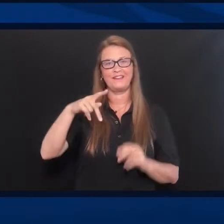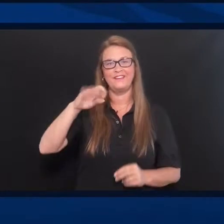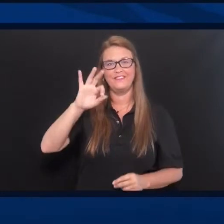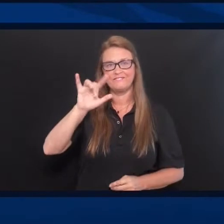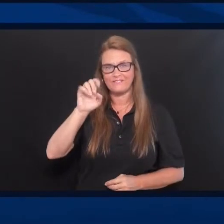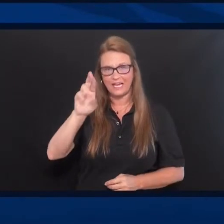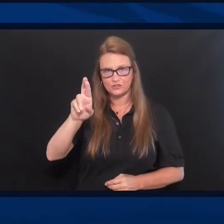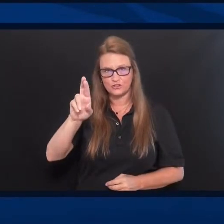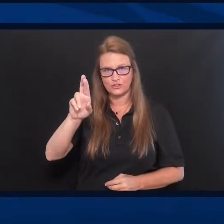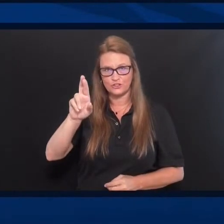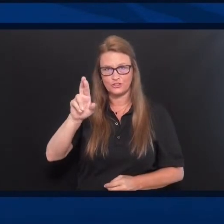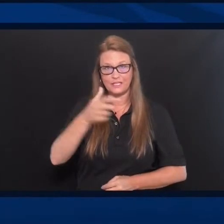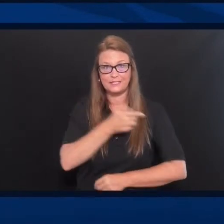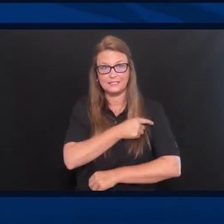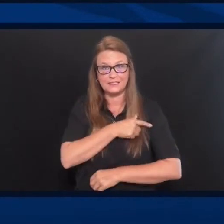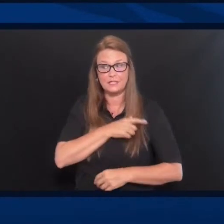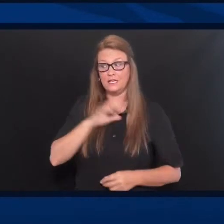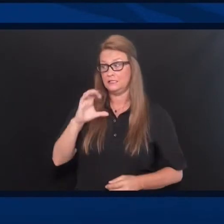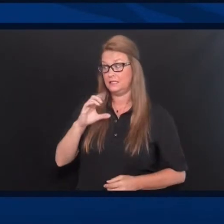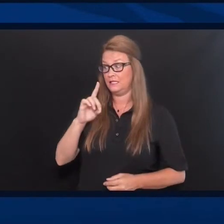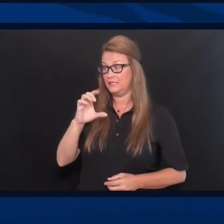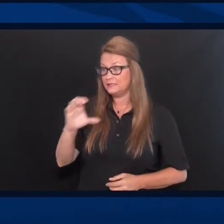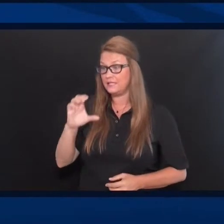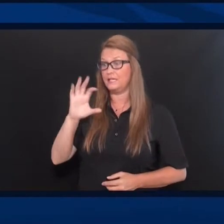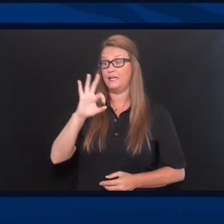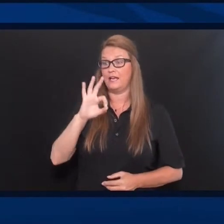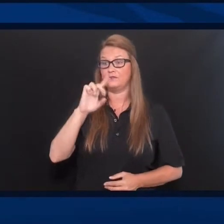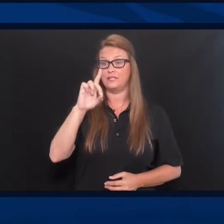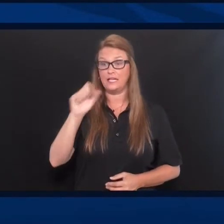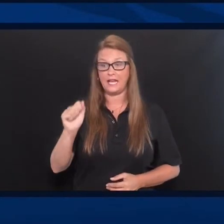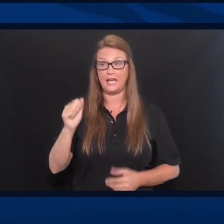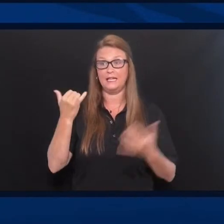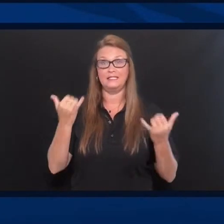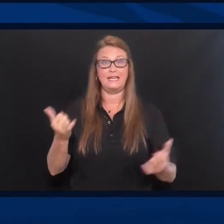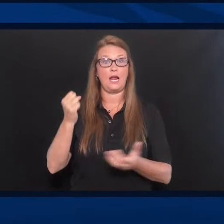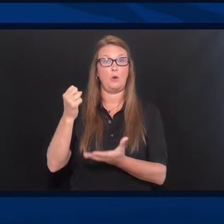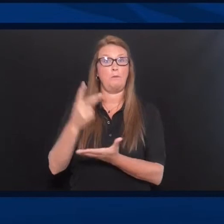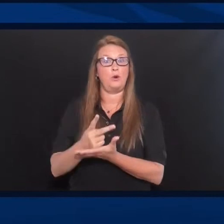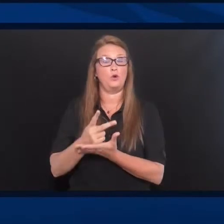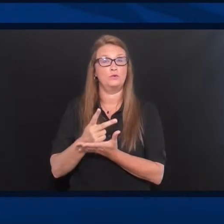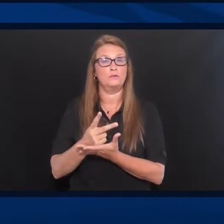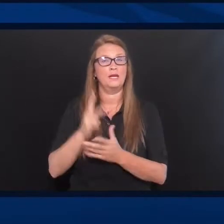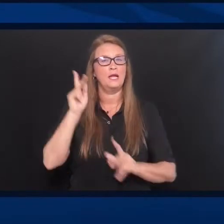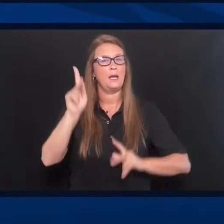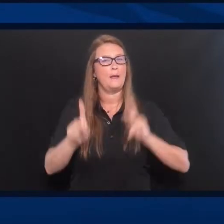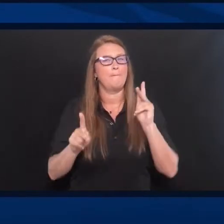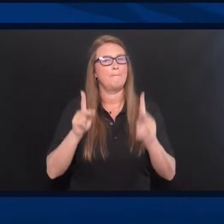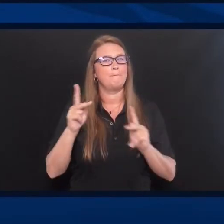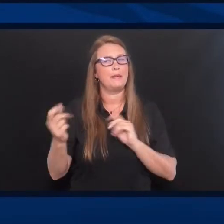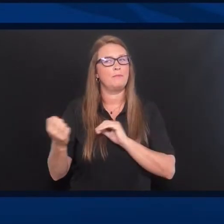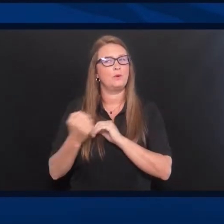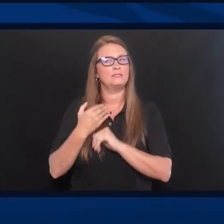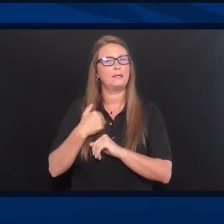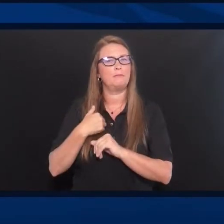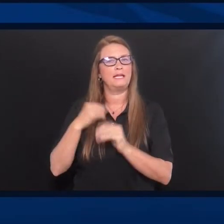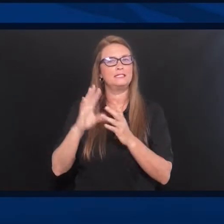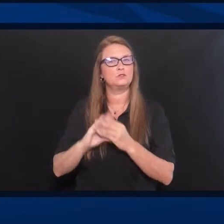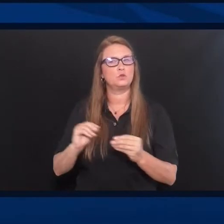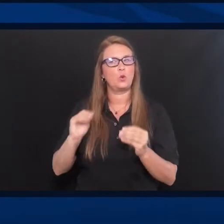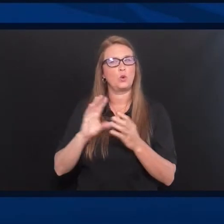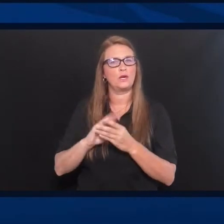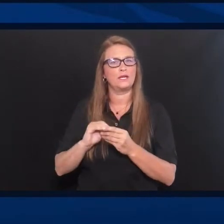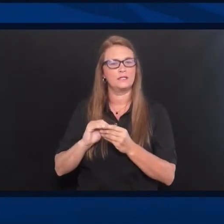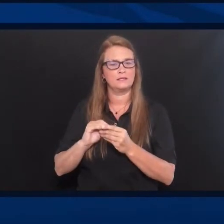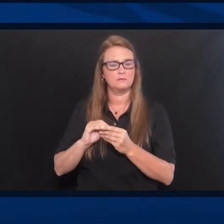the CDC and the FDA as now an approved drug, people keep sending me stories that say, well, that drug now